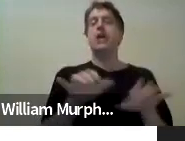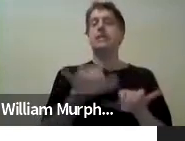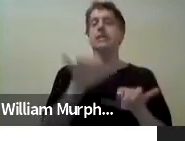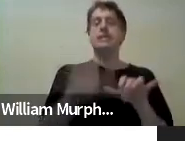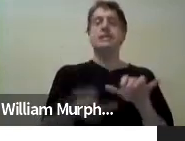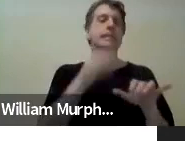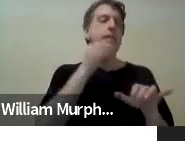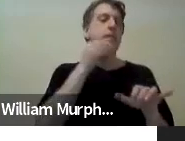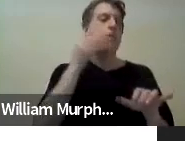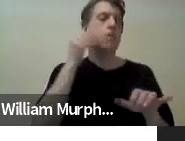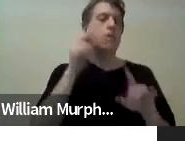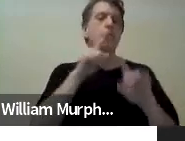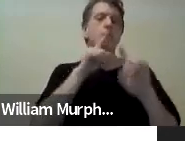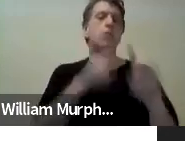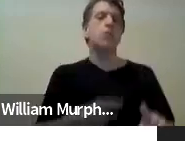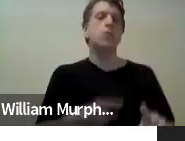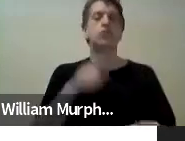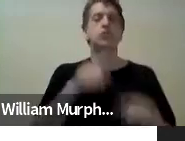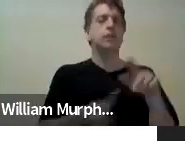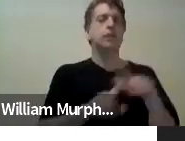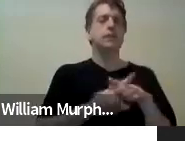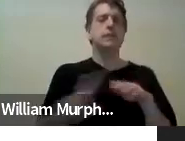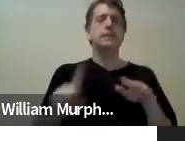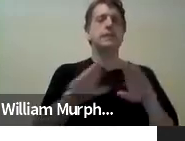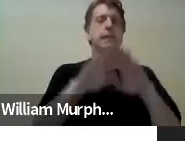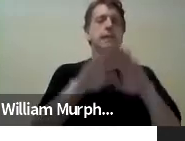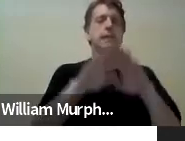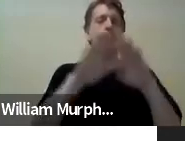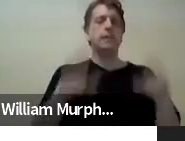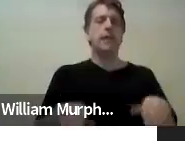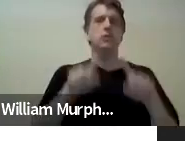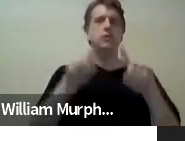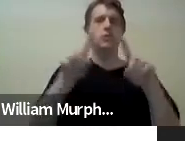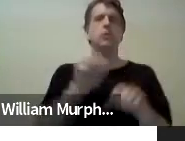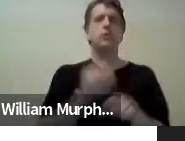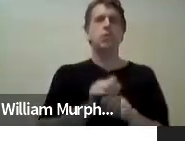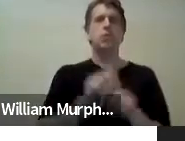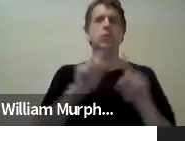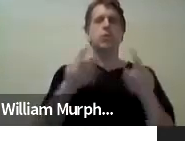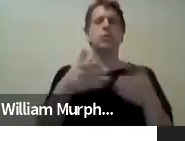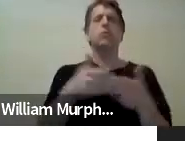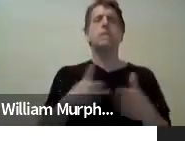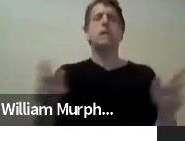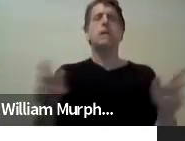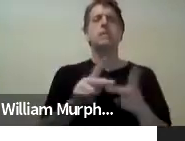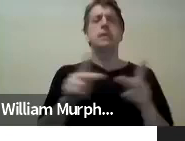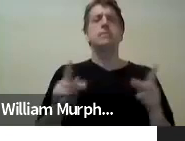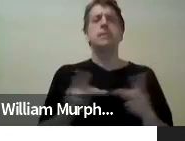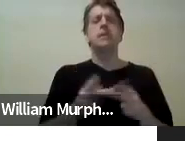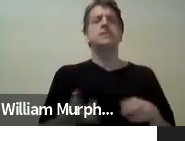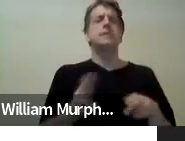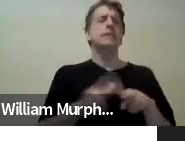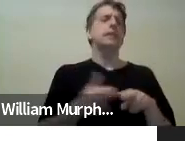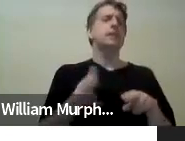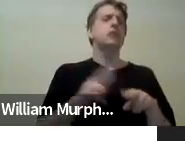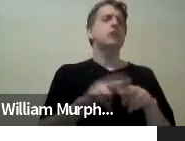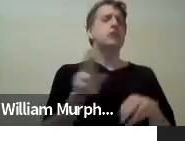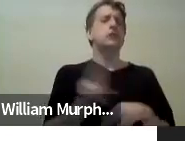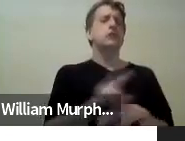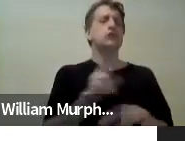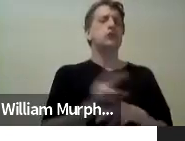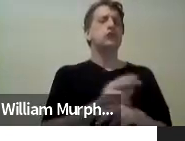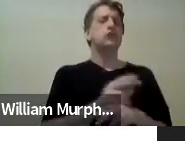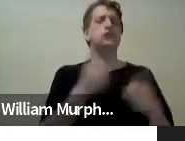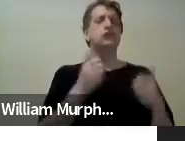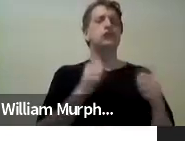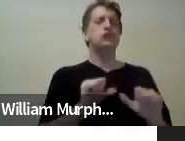the inability to escape the house to go into work or to go to a public place, there's an increased use of this tactic to isolate people